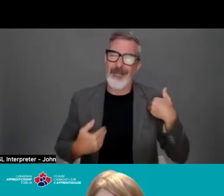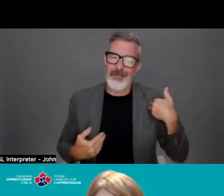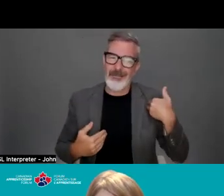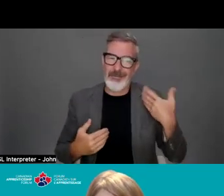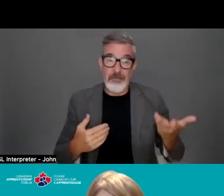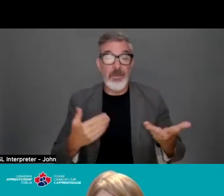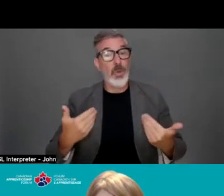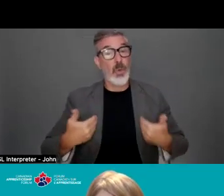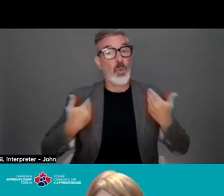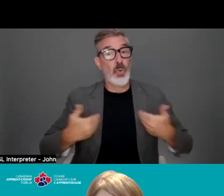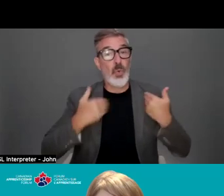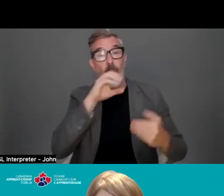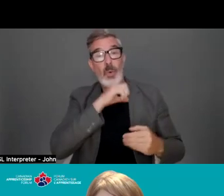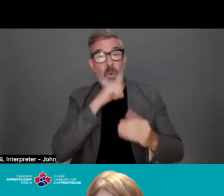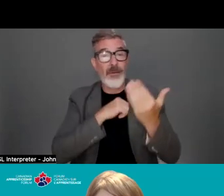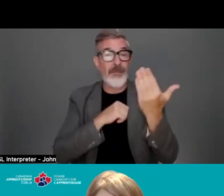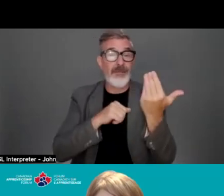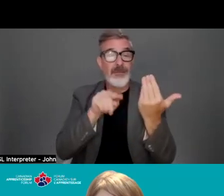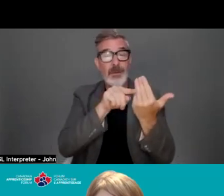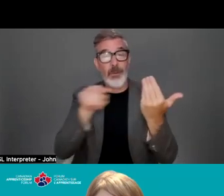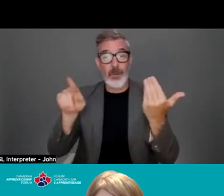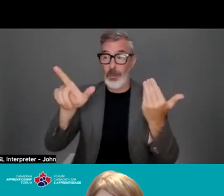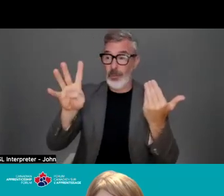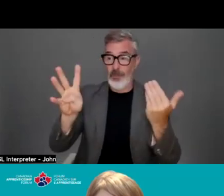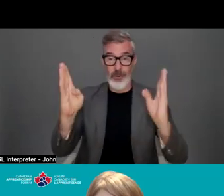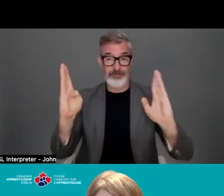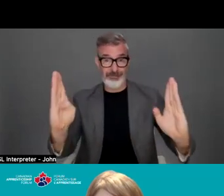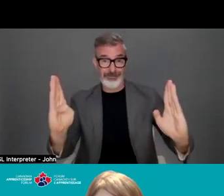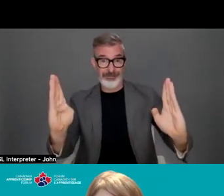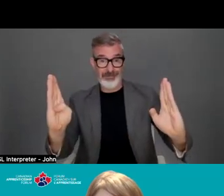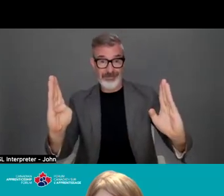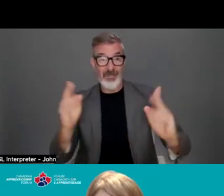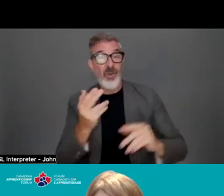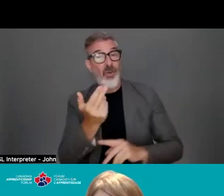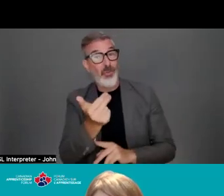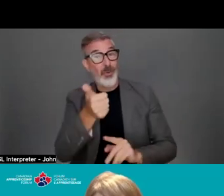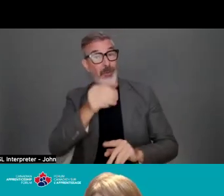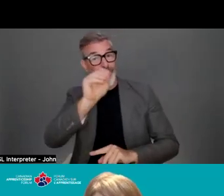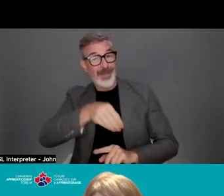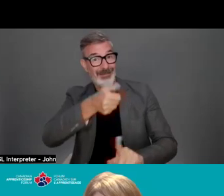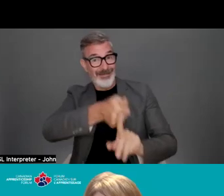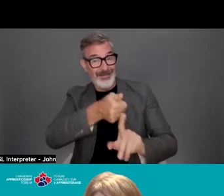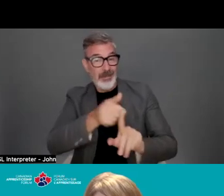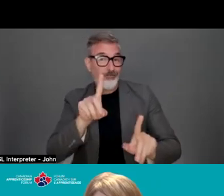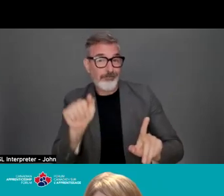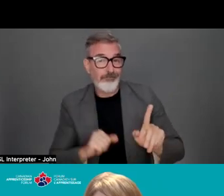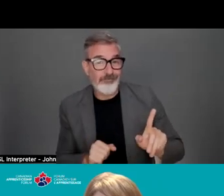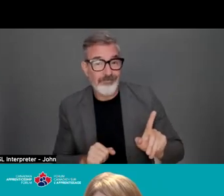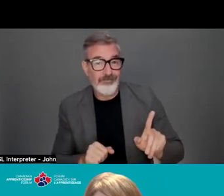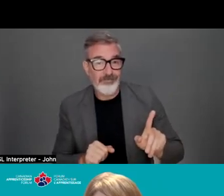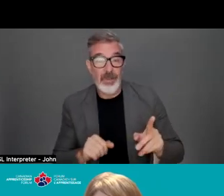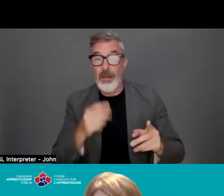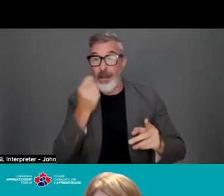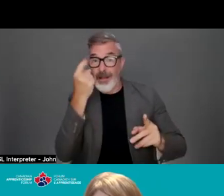ages of 15 and 24 have disabilities. There was 7% of apprentices who